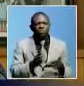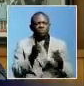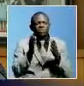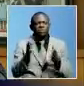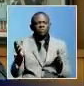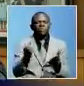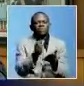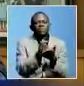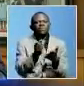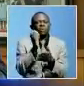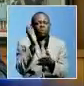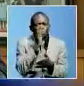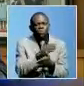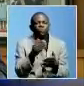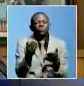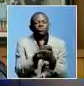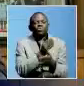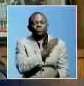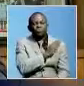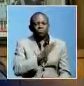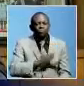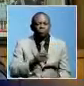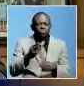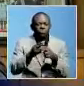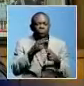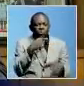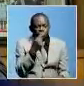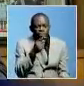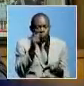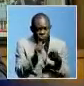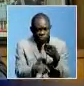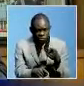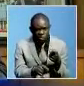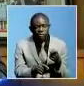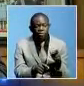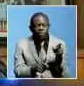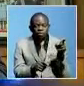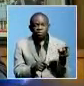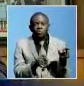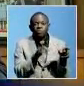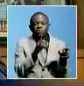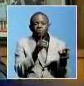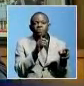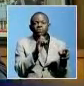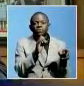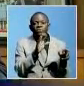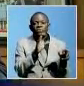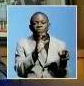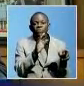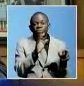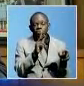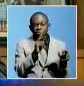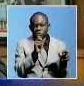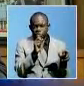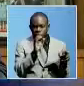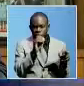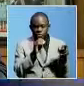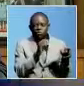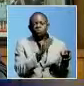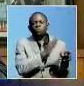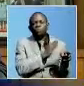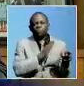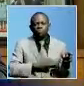for ZESCO Limited are Mr. Vixen Ngube, board chairperson. The members